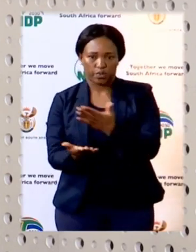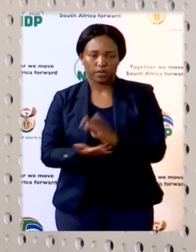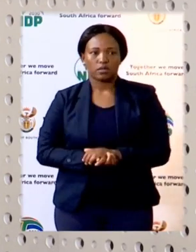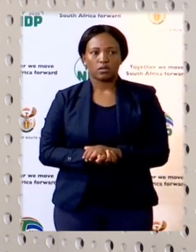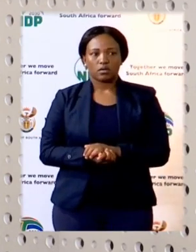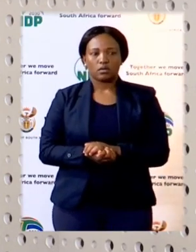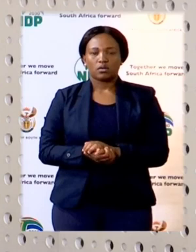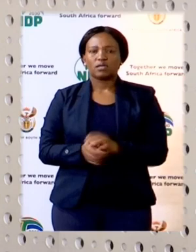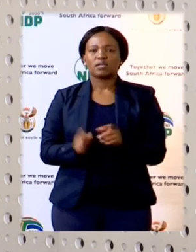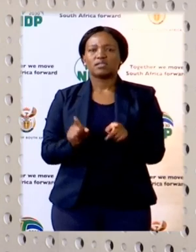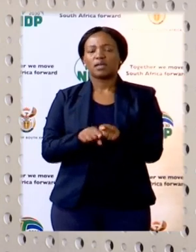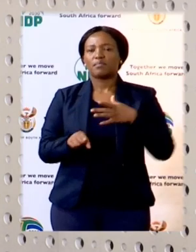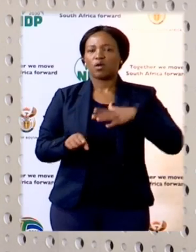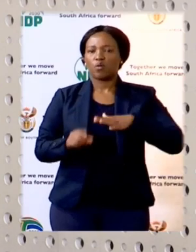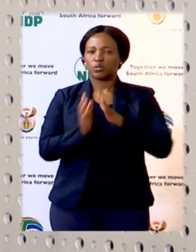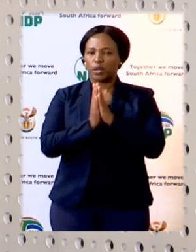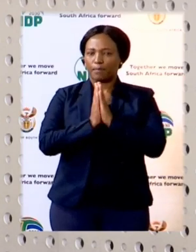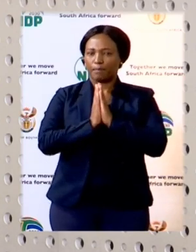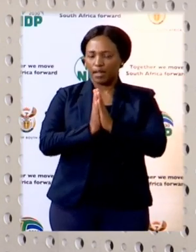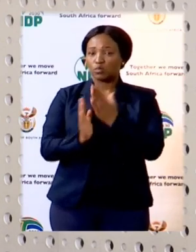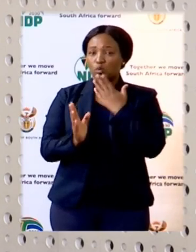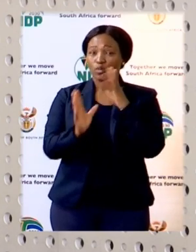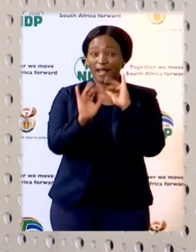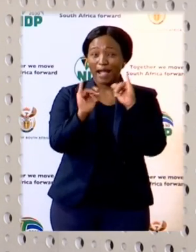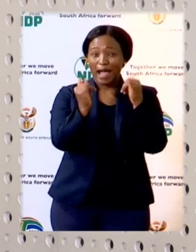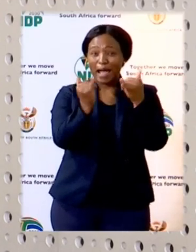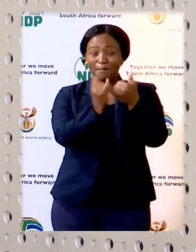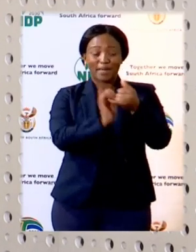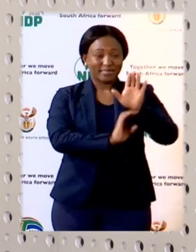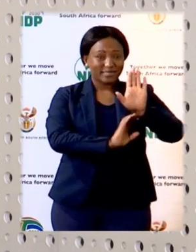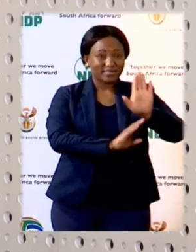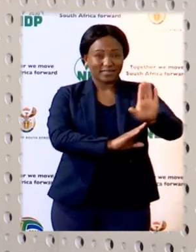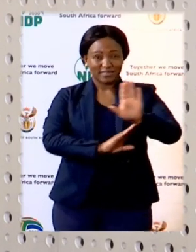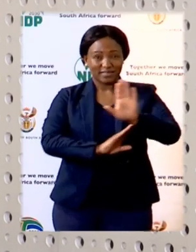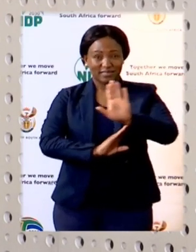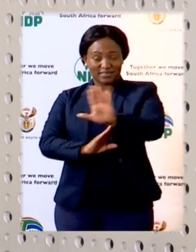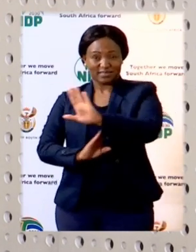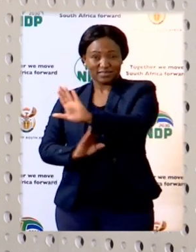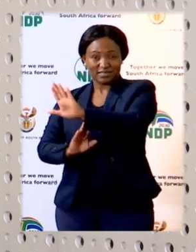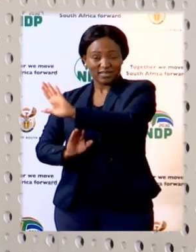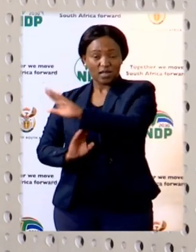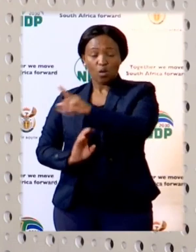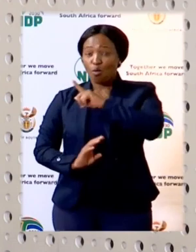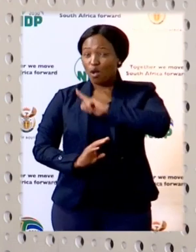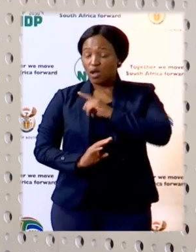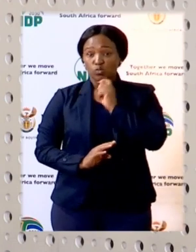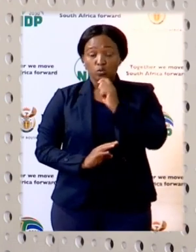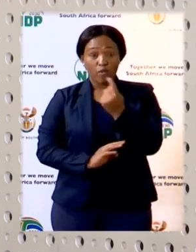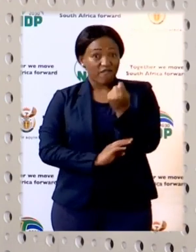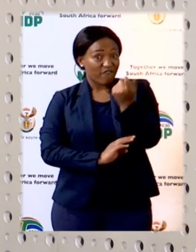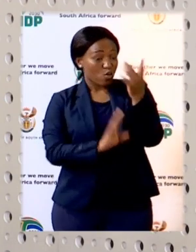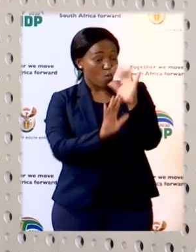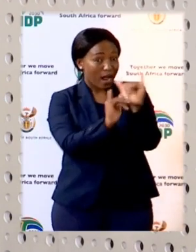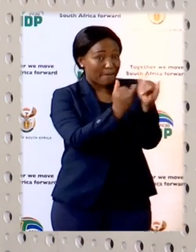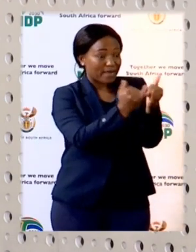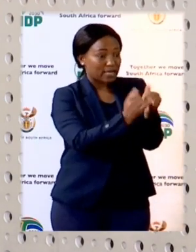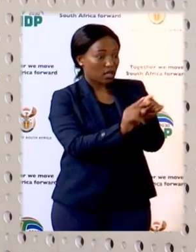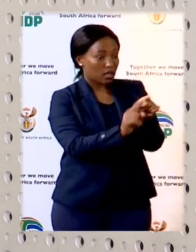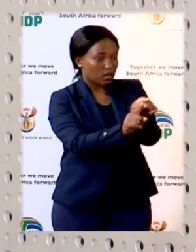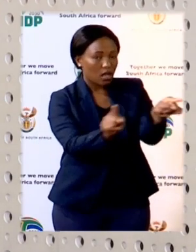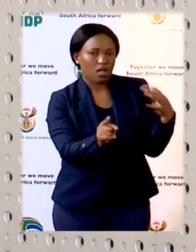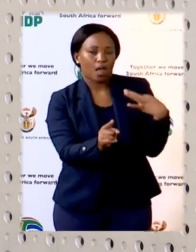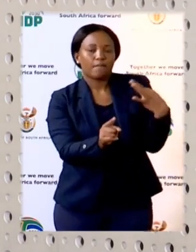vein, appeal to employers? There are very few employers who are